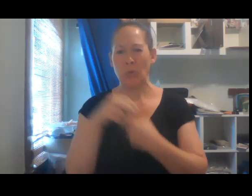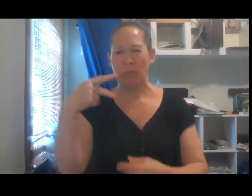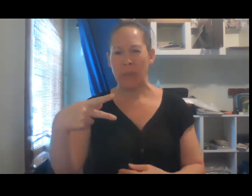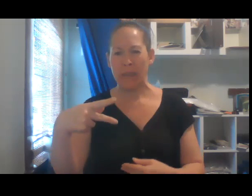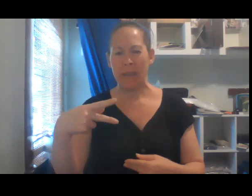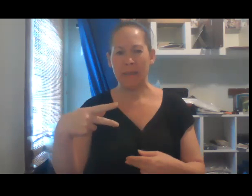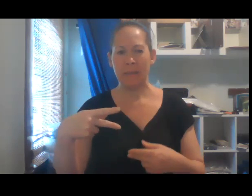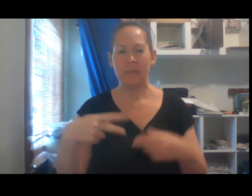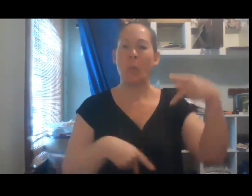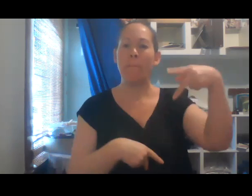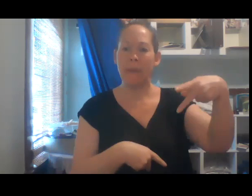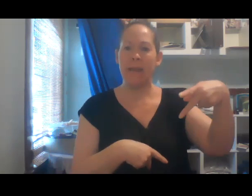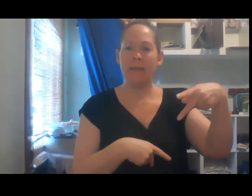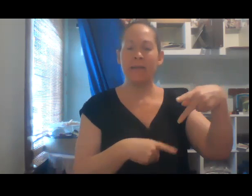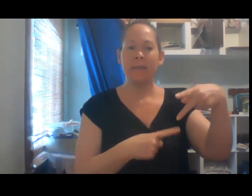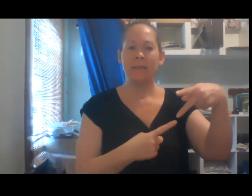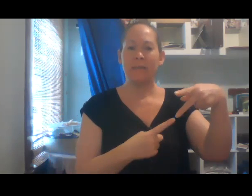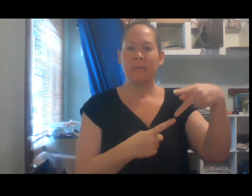population.